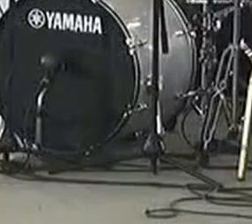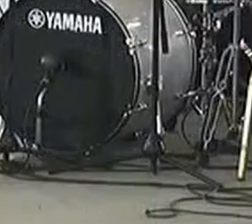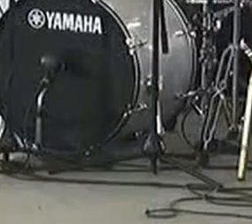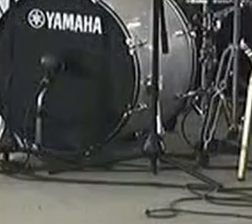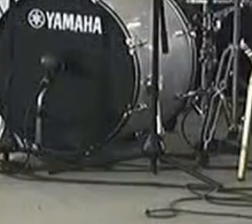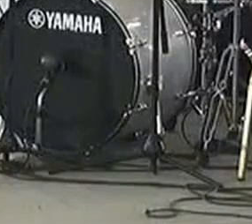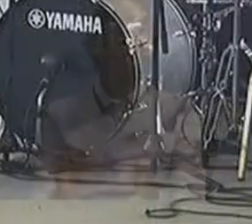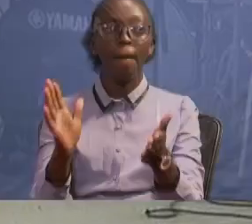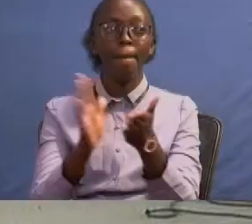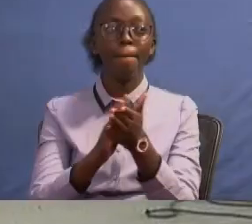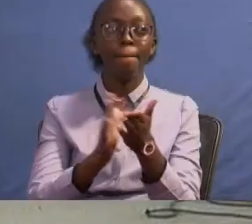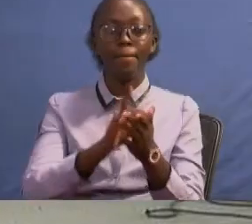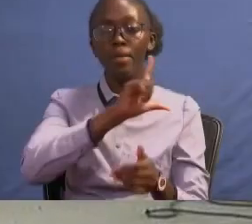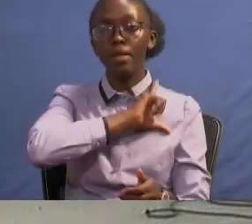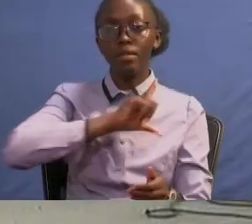Bwana asifiwe.